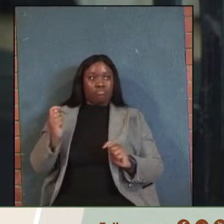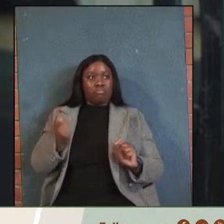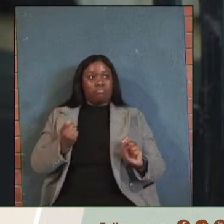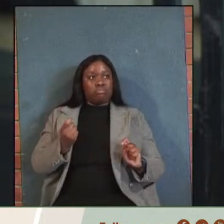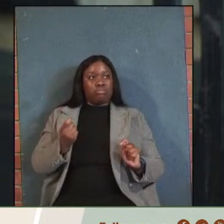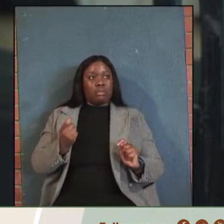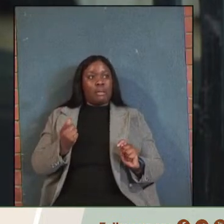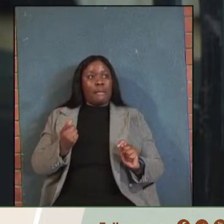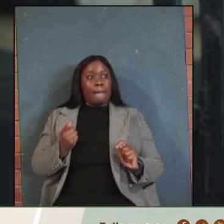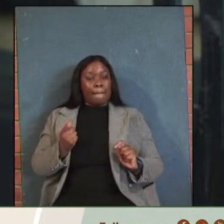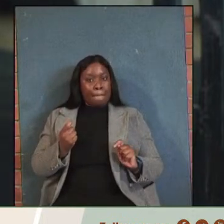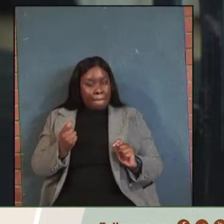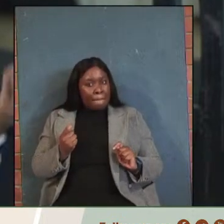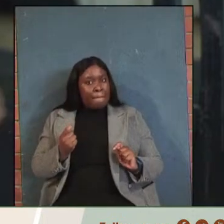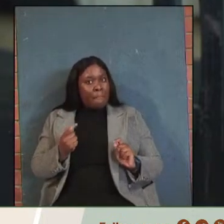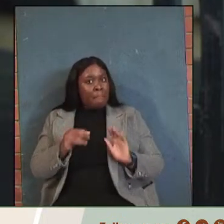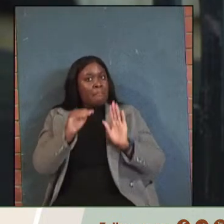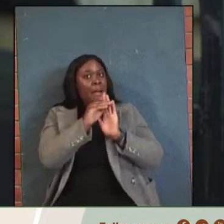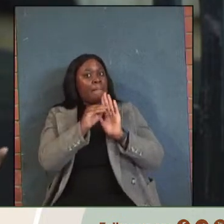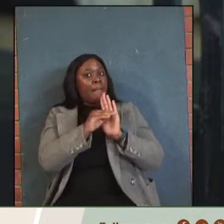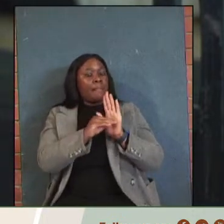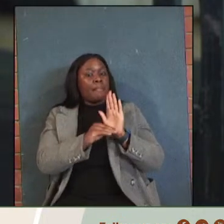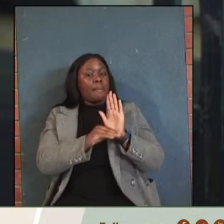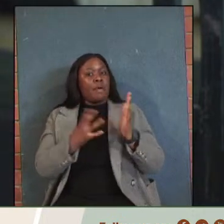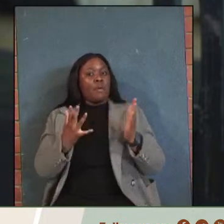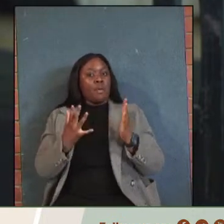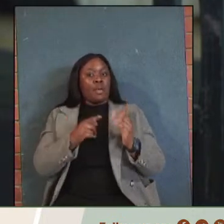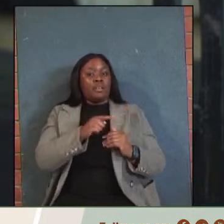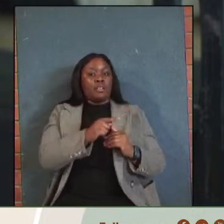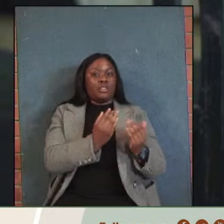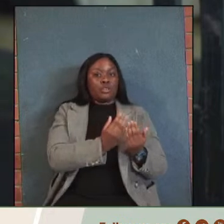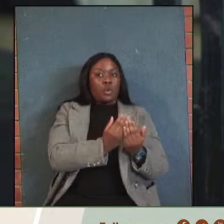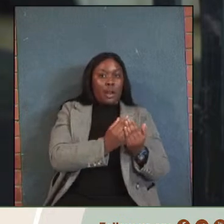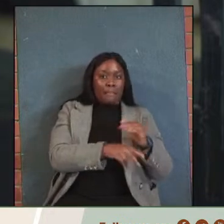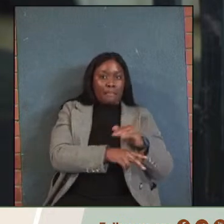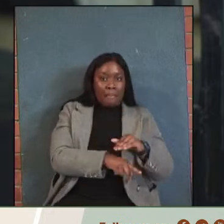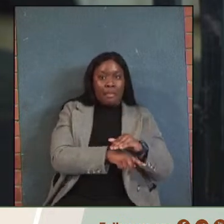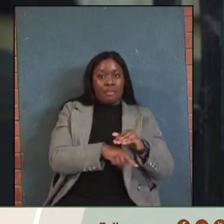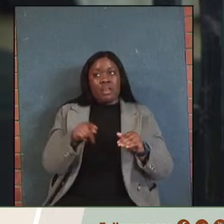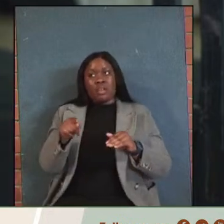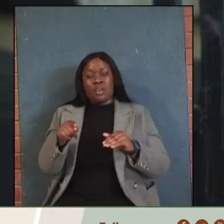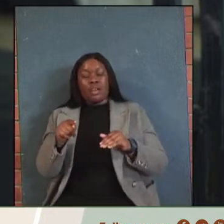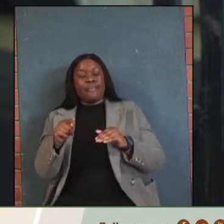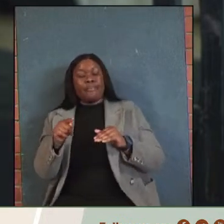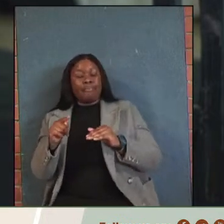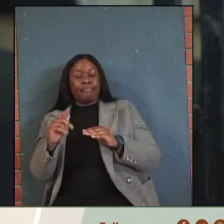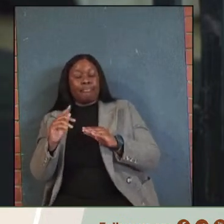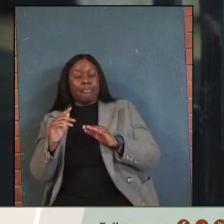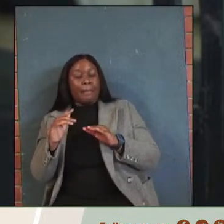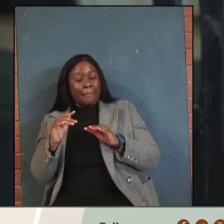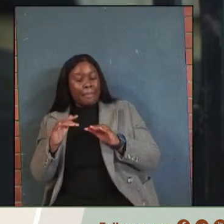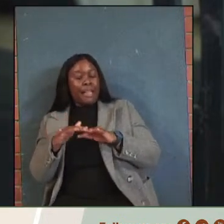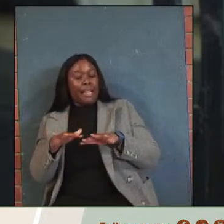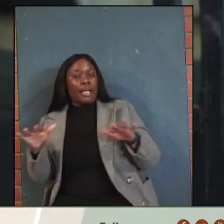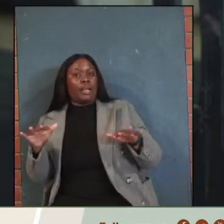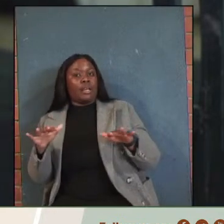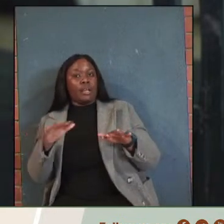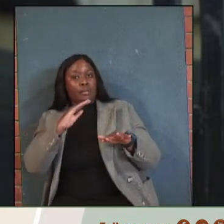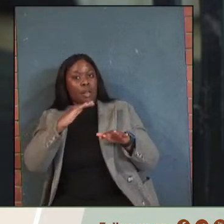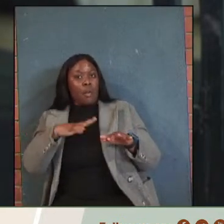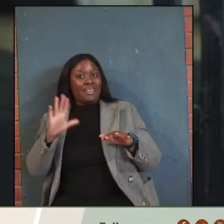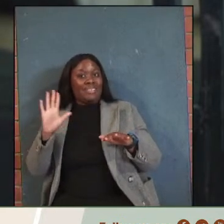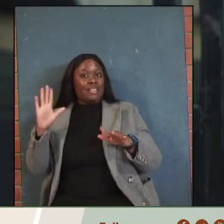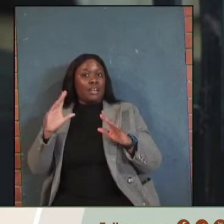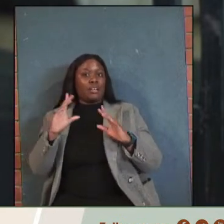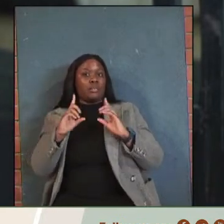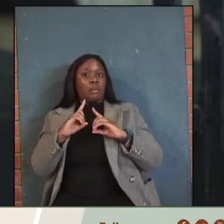these measures in primary public schools. So what we're saying is that we want the Gauteng Department of Education to come into the